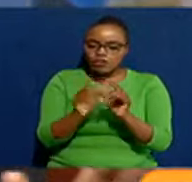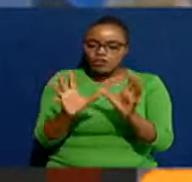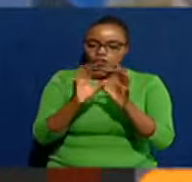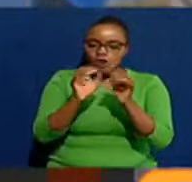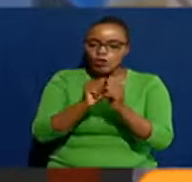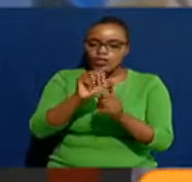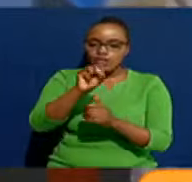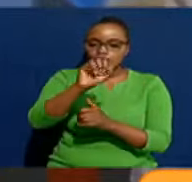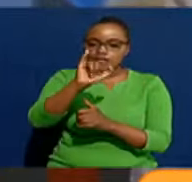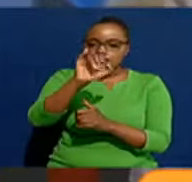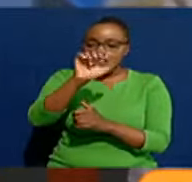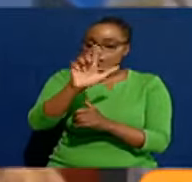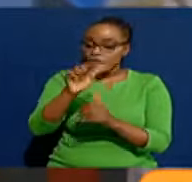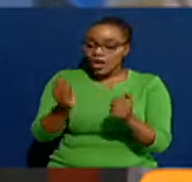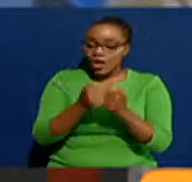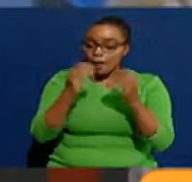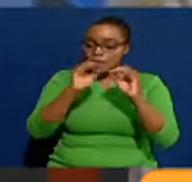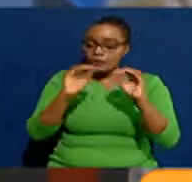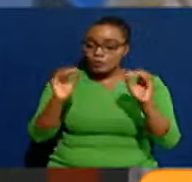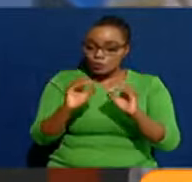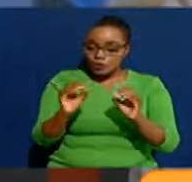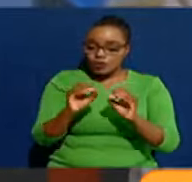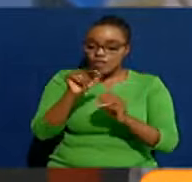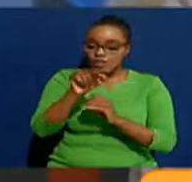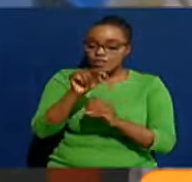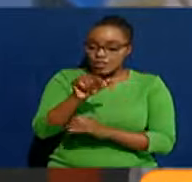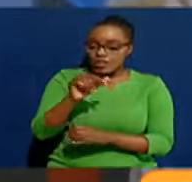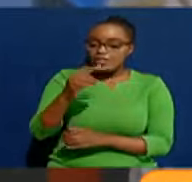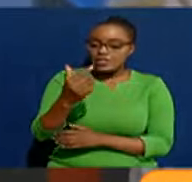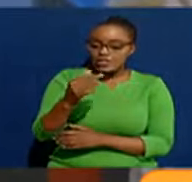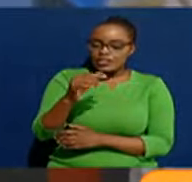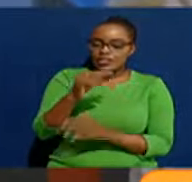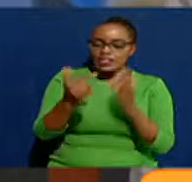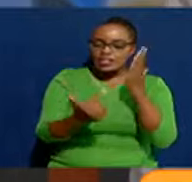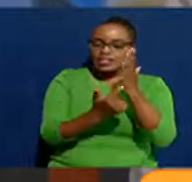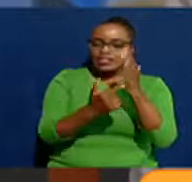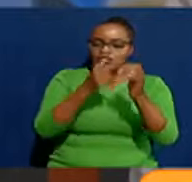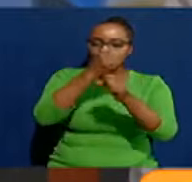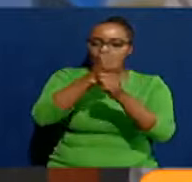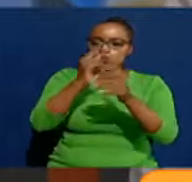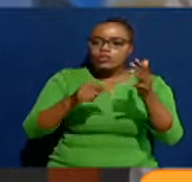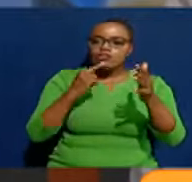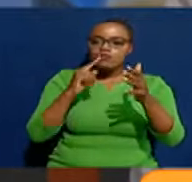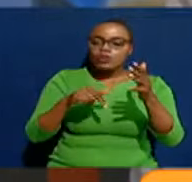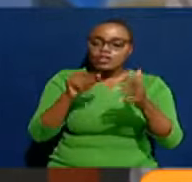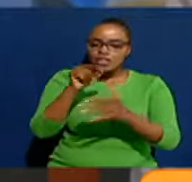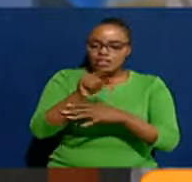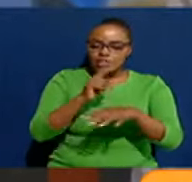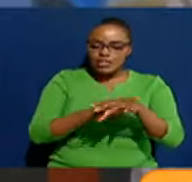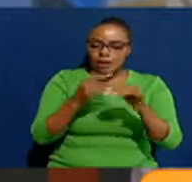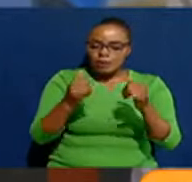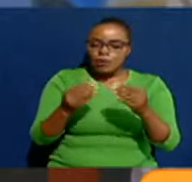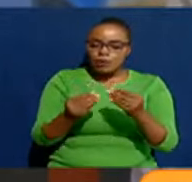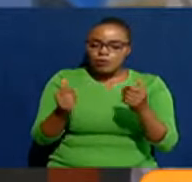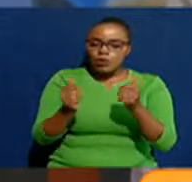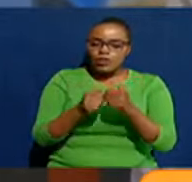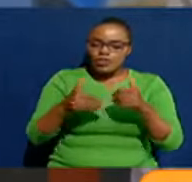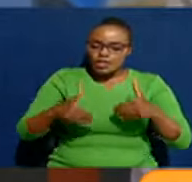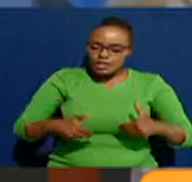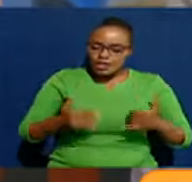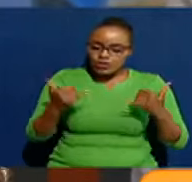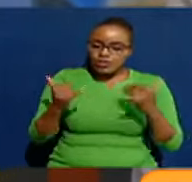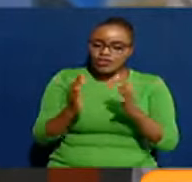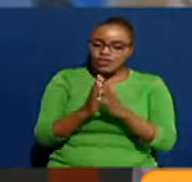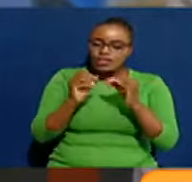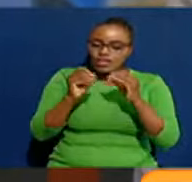can't happen naturally. So what this gene, the technology does, is to say, this time round, we are dealing with the drought. And